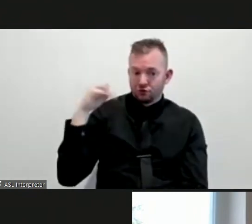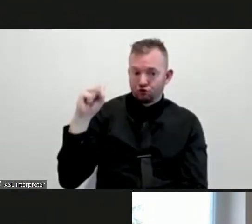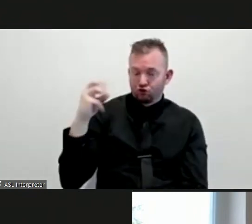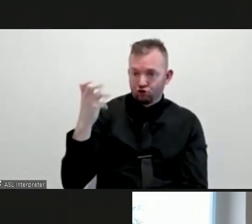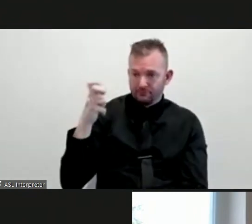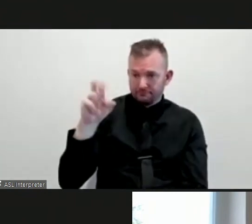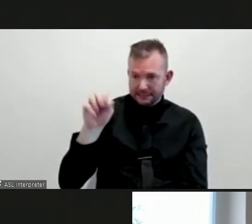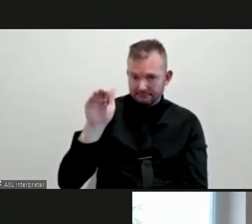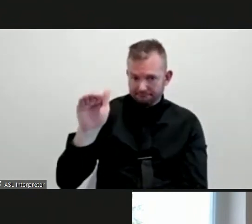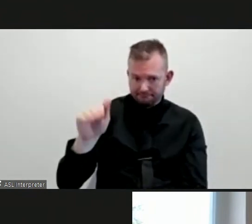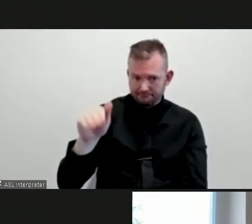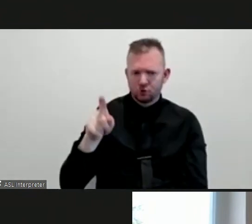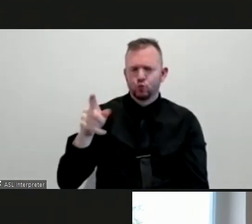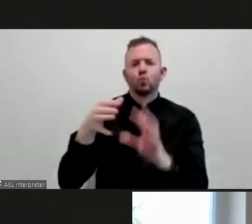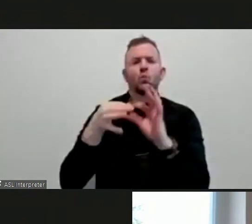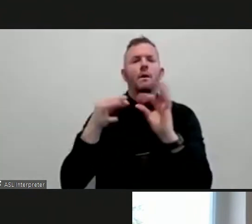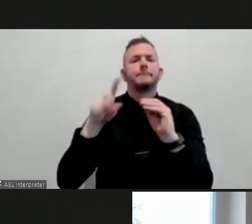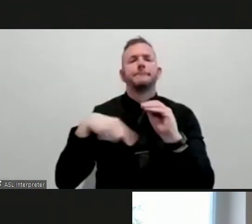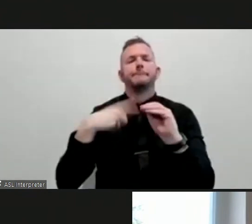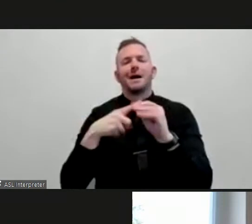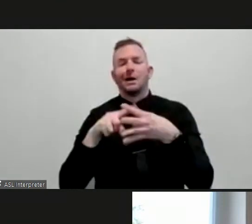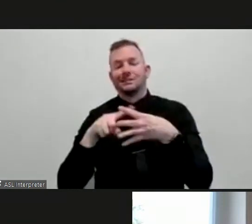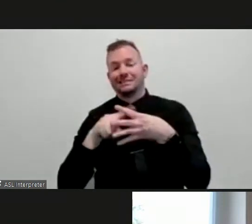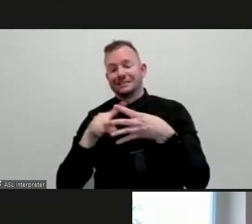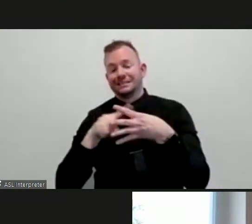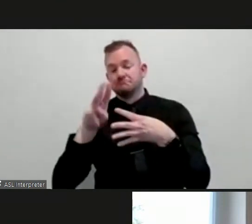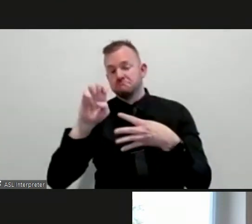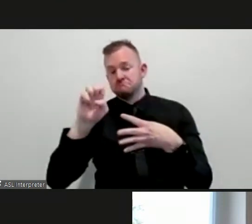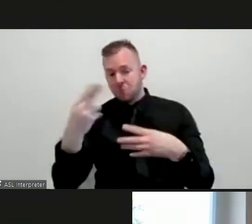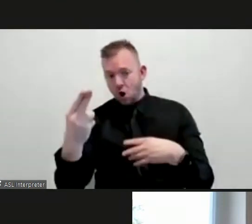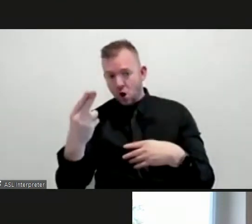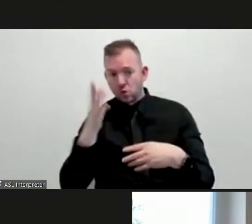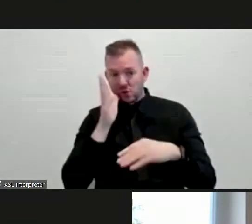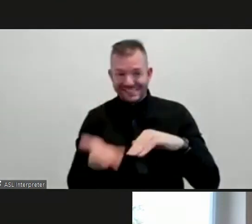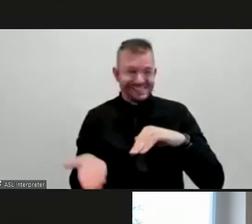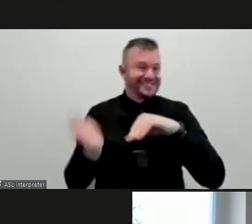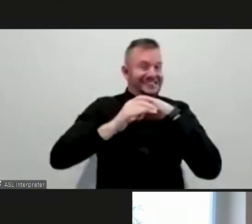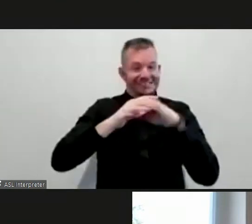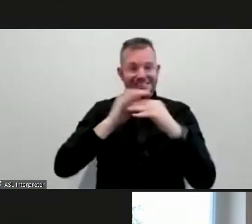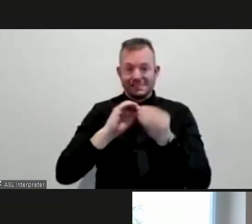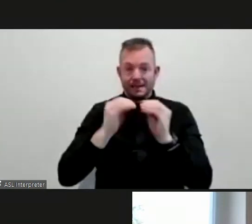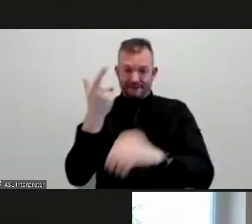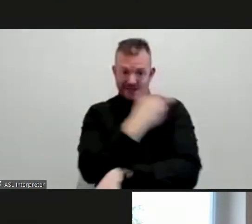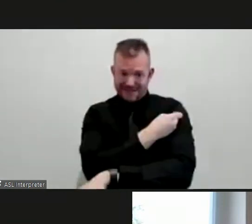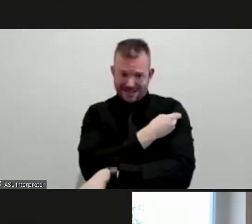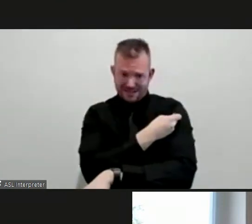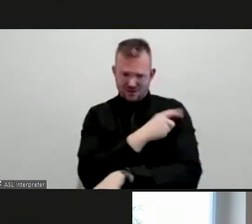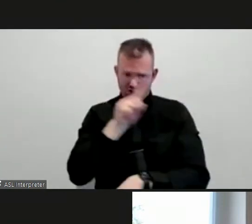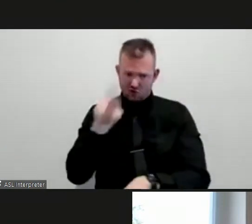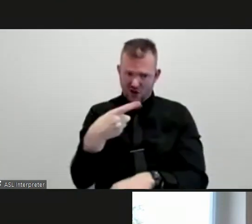increasing in the first week of March. Is that just going to be for that week, or is that going to be sort of this ongoing vaccine improvement?